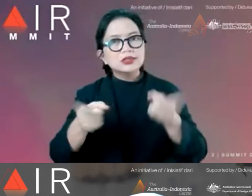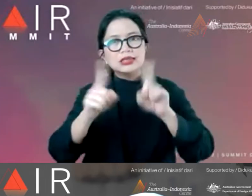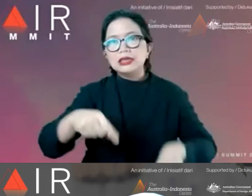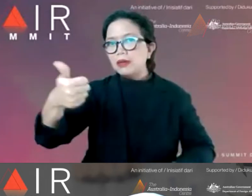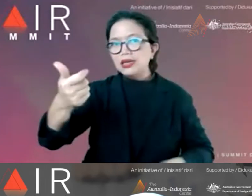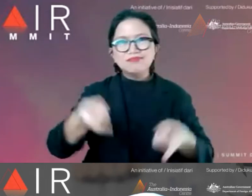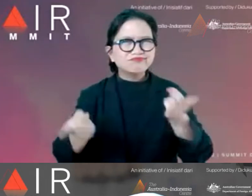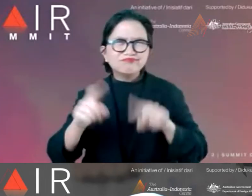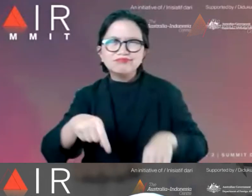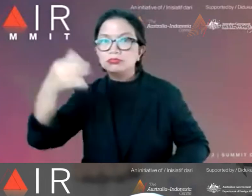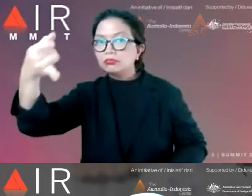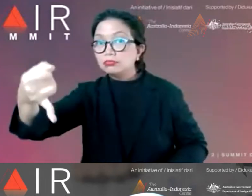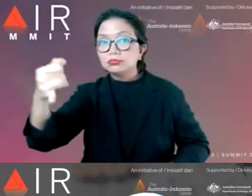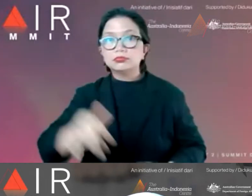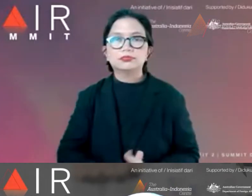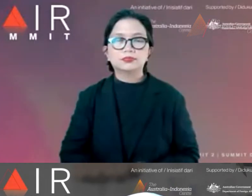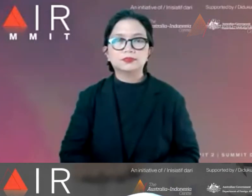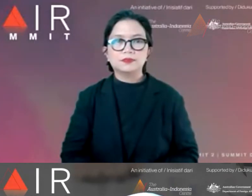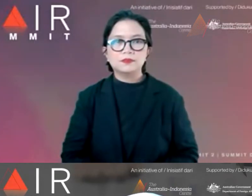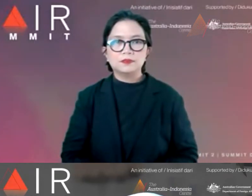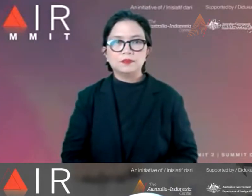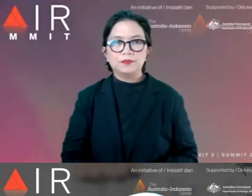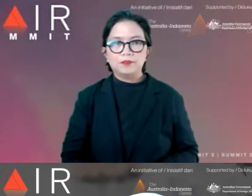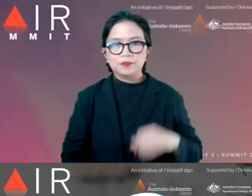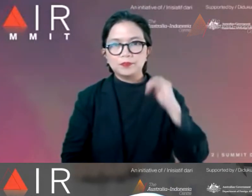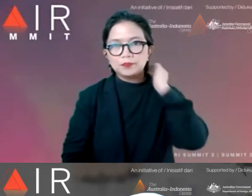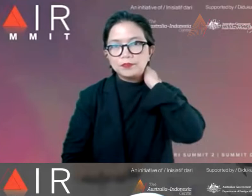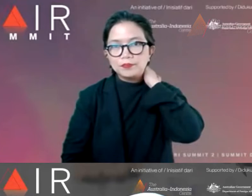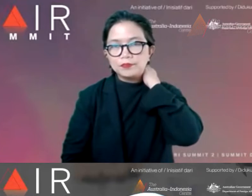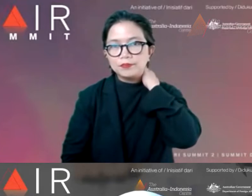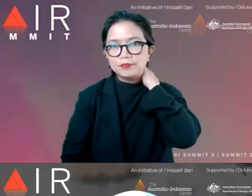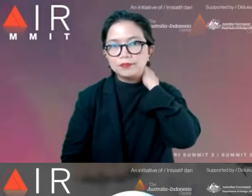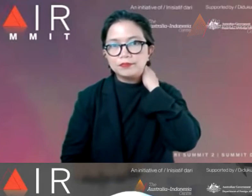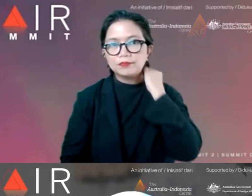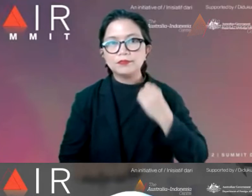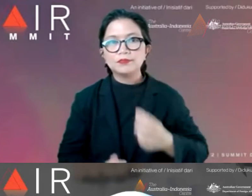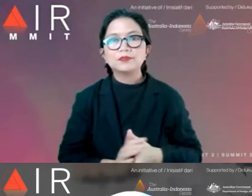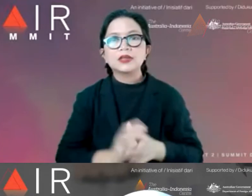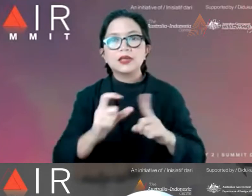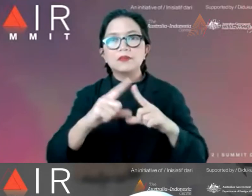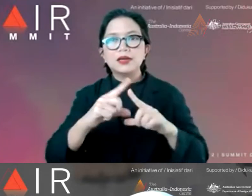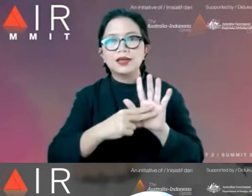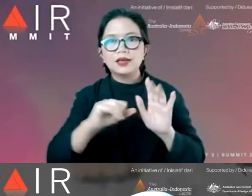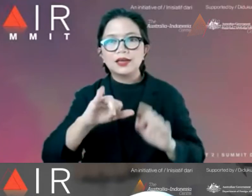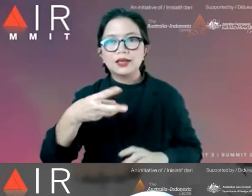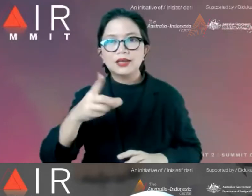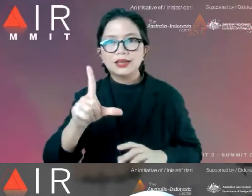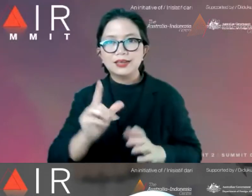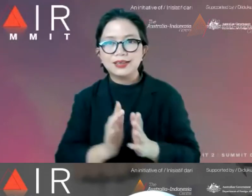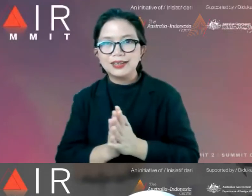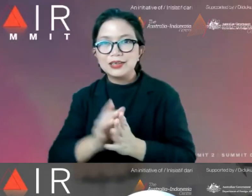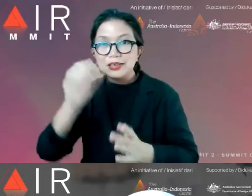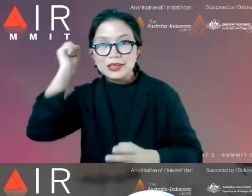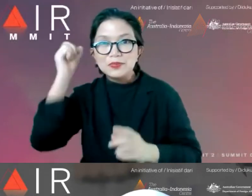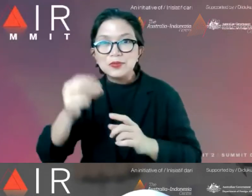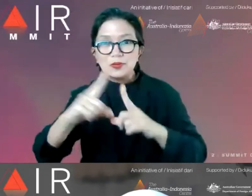Pak Daniel and then Bu Ratna. Oh, okay. Well, I'll give Bu Ratna opportunity to explain more about vaccine because he's got